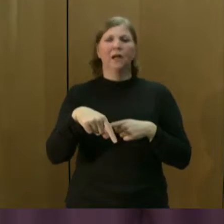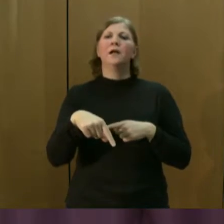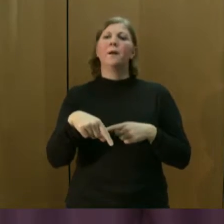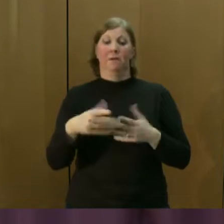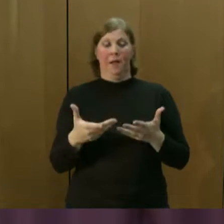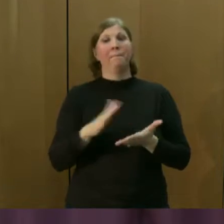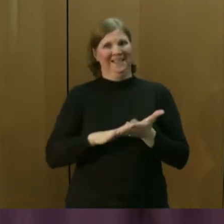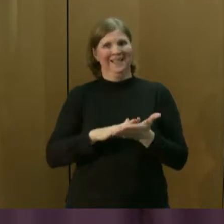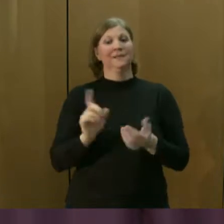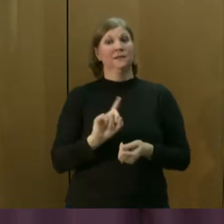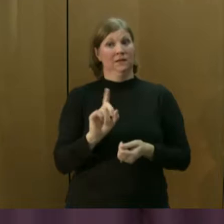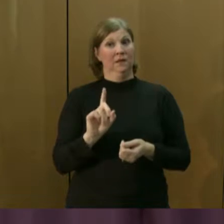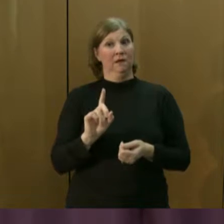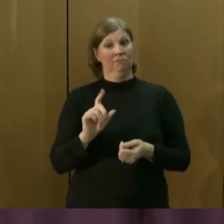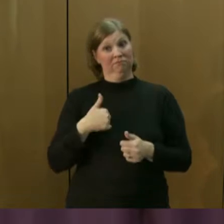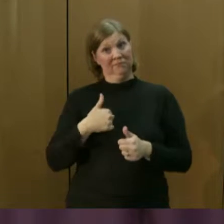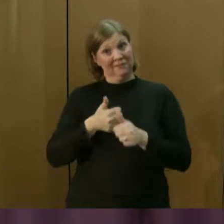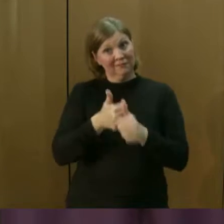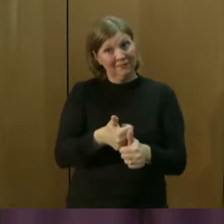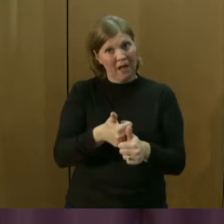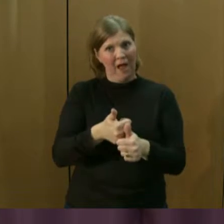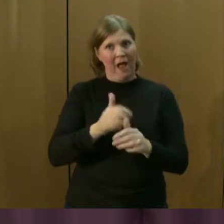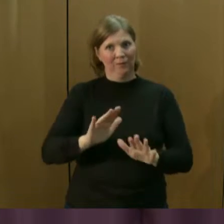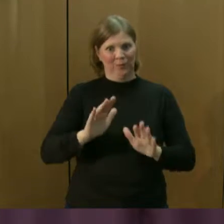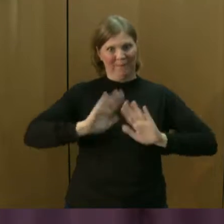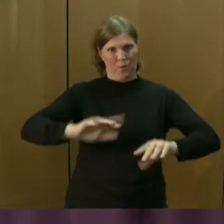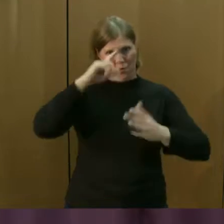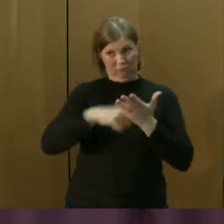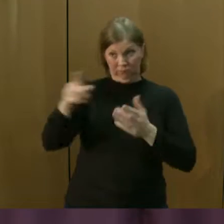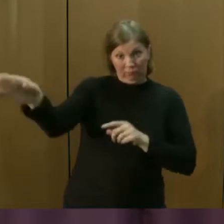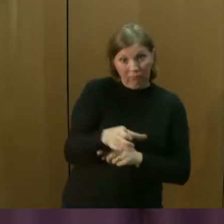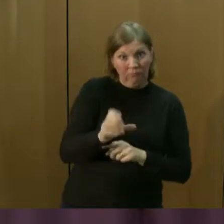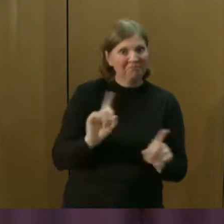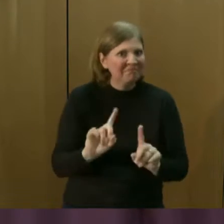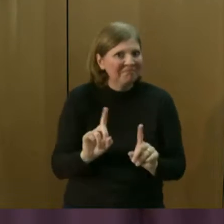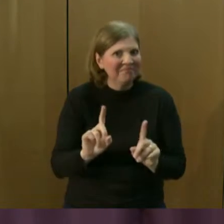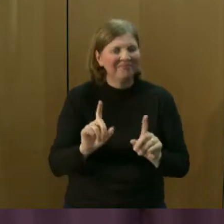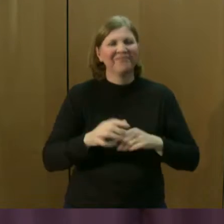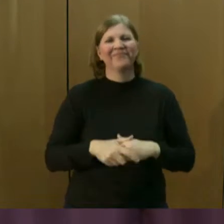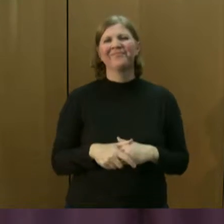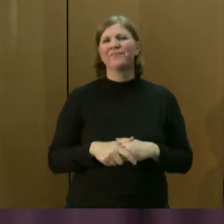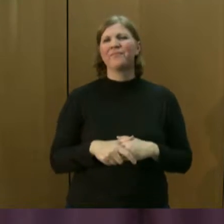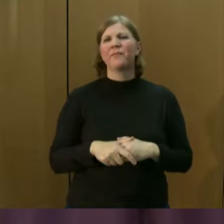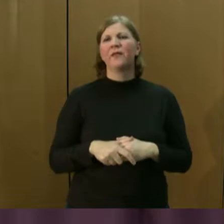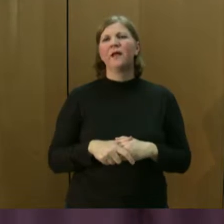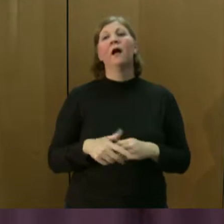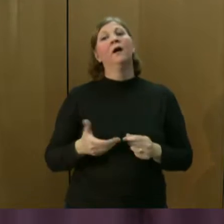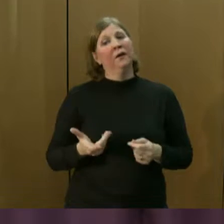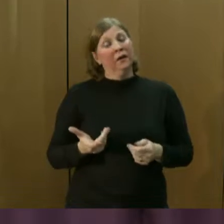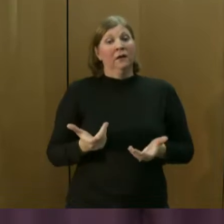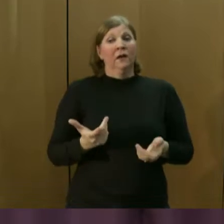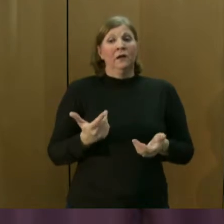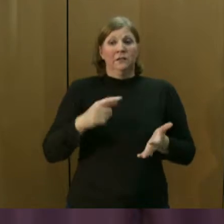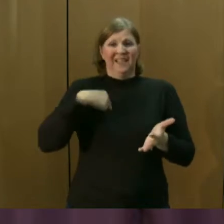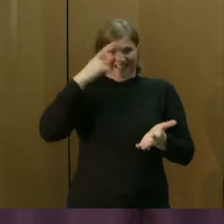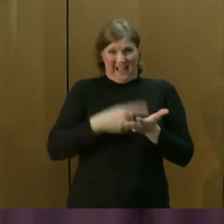decision to take part, so providing advice while you're making that decision. When you've made the decision, while you're thinking about how to approach it, what to